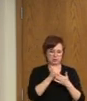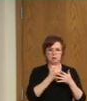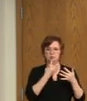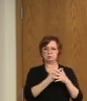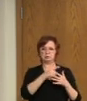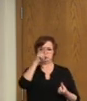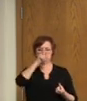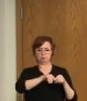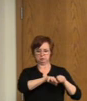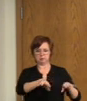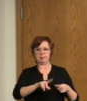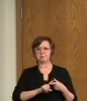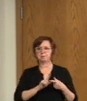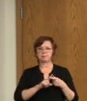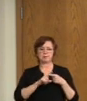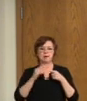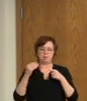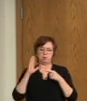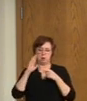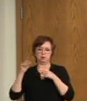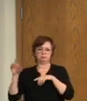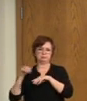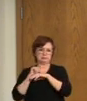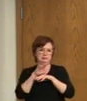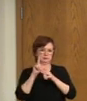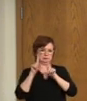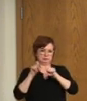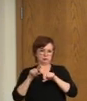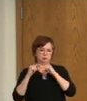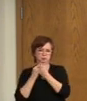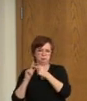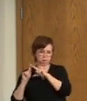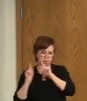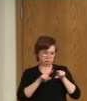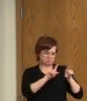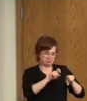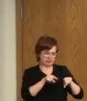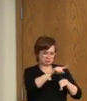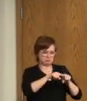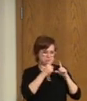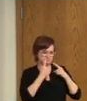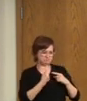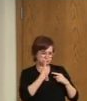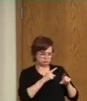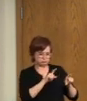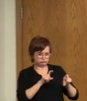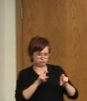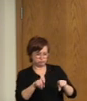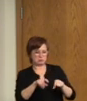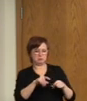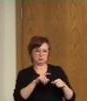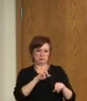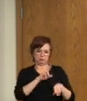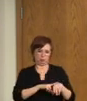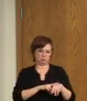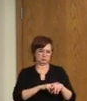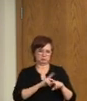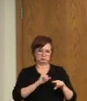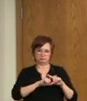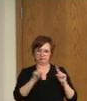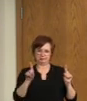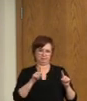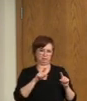that that they are adhering to the public health guidelines as much as they possibly can. Obviously, it's a different environment in there where there was a lot of